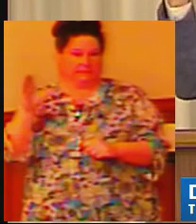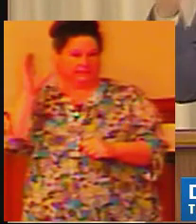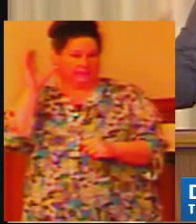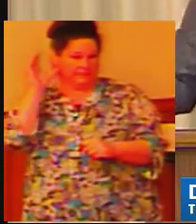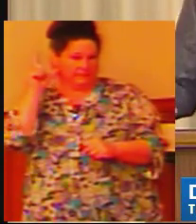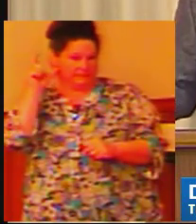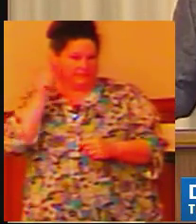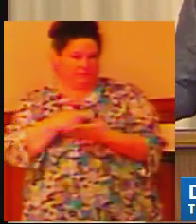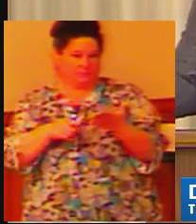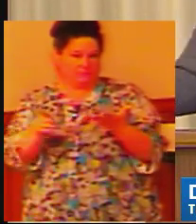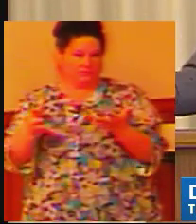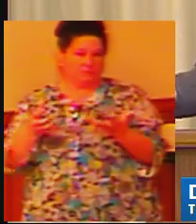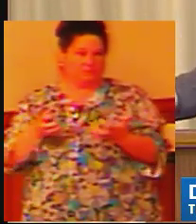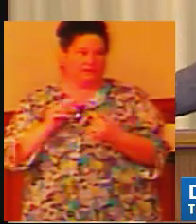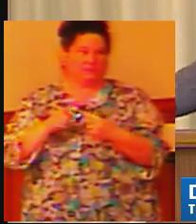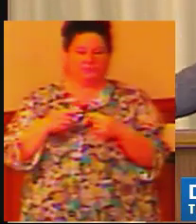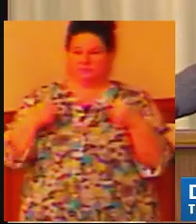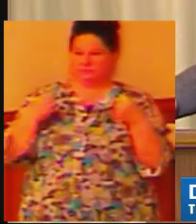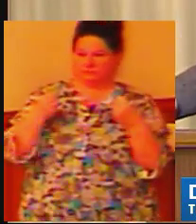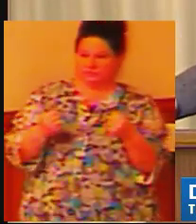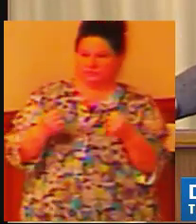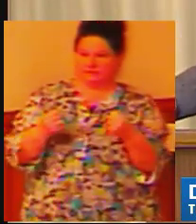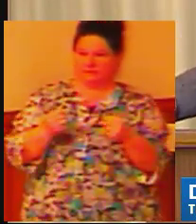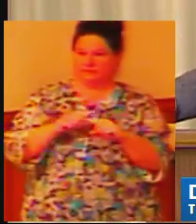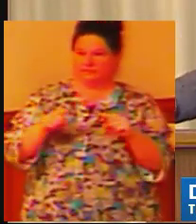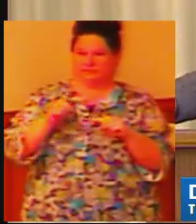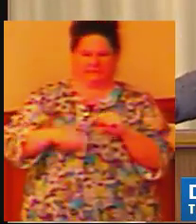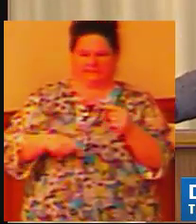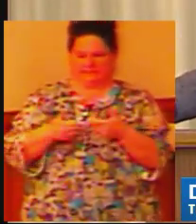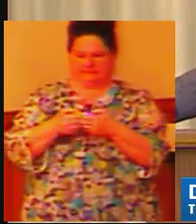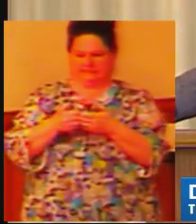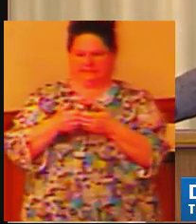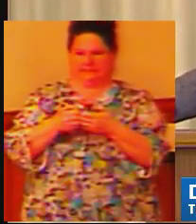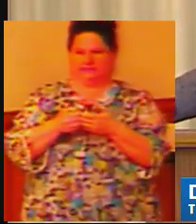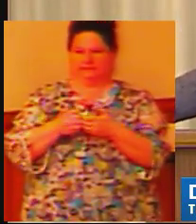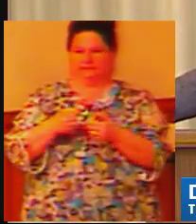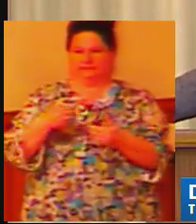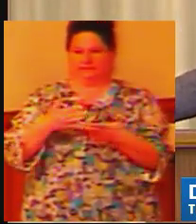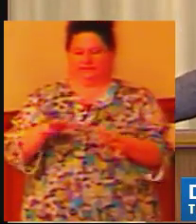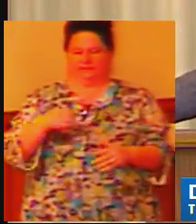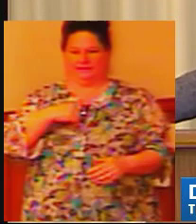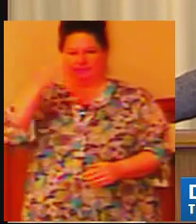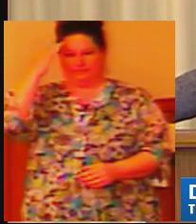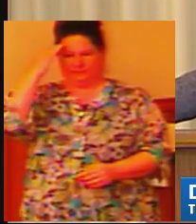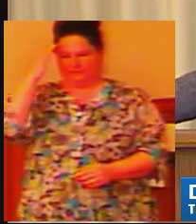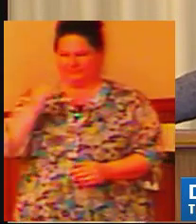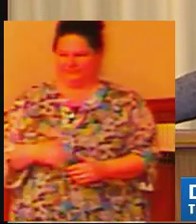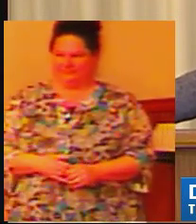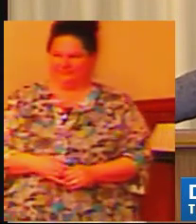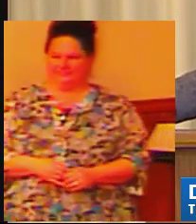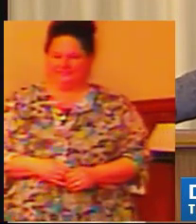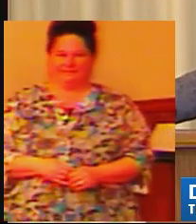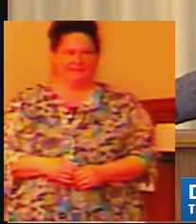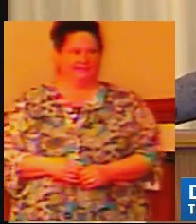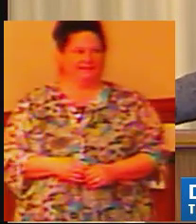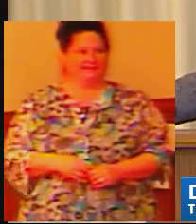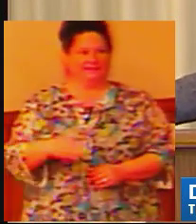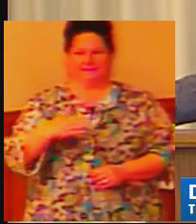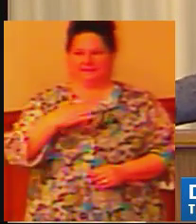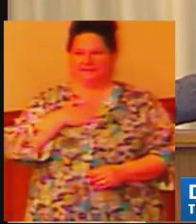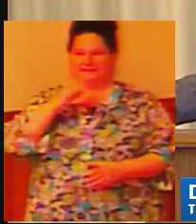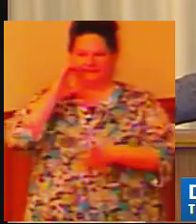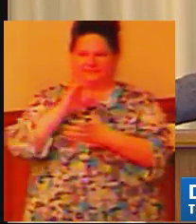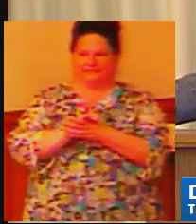you want while you're driving. You just can't text. That's all I know. My wife tried to do that to me